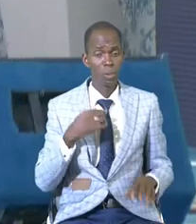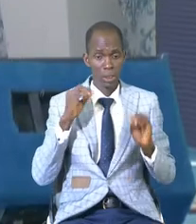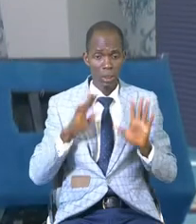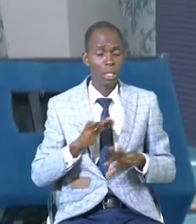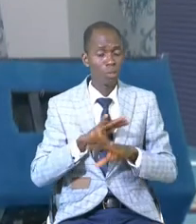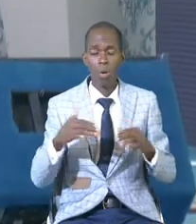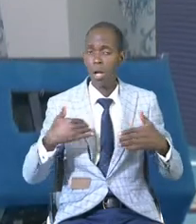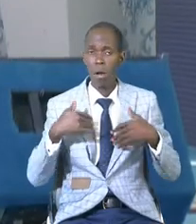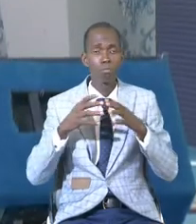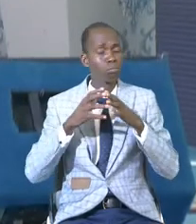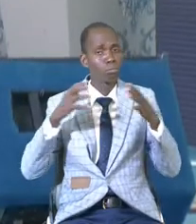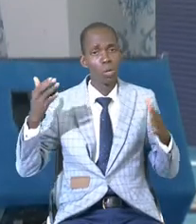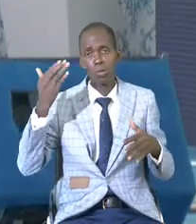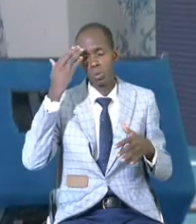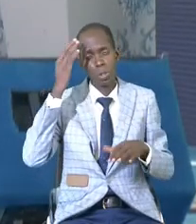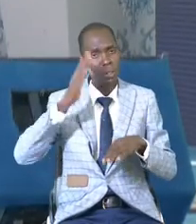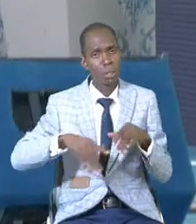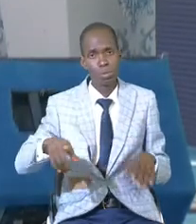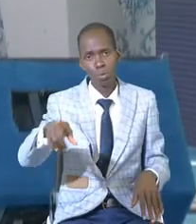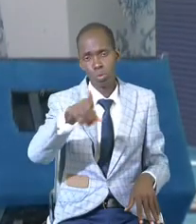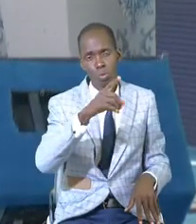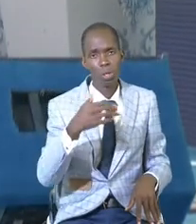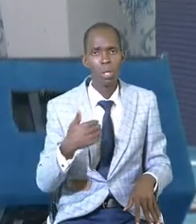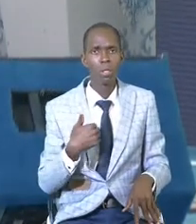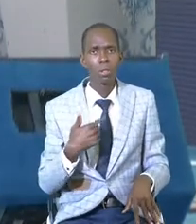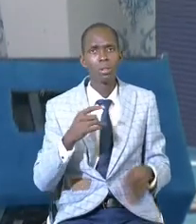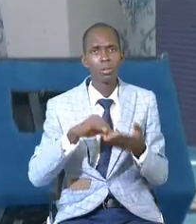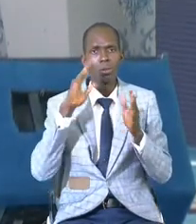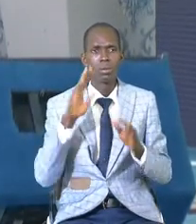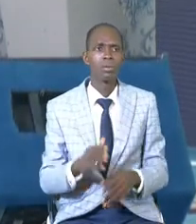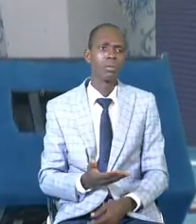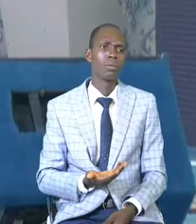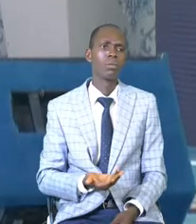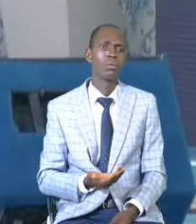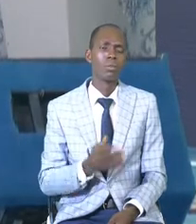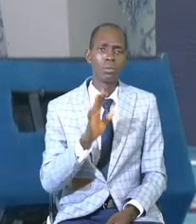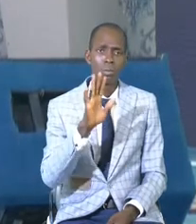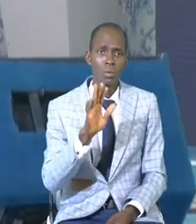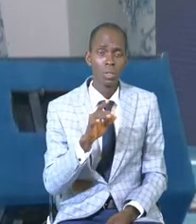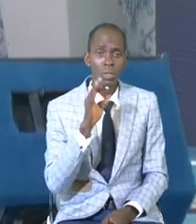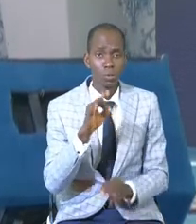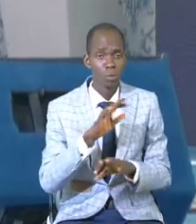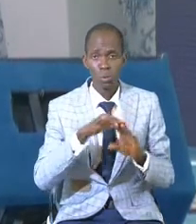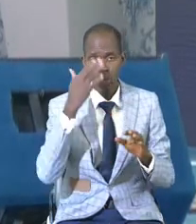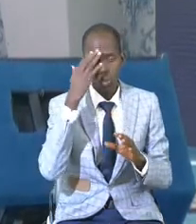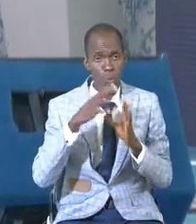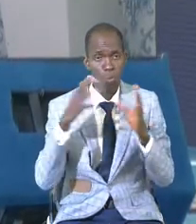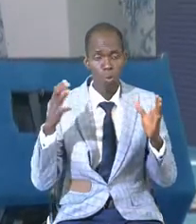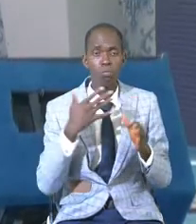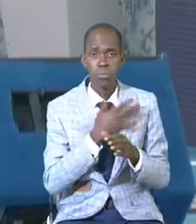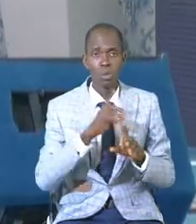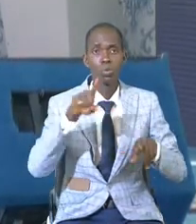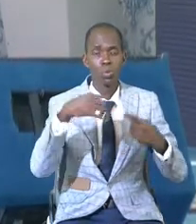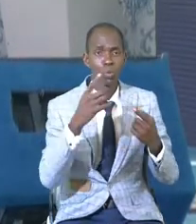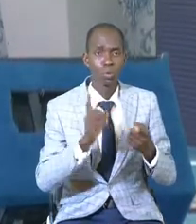revelation, more understanding than you have. The students will say, sir, go and resign. Because you cannot